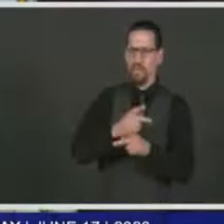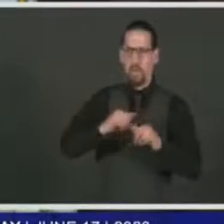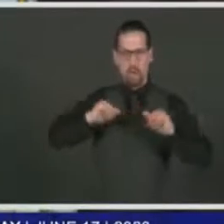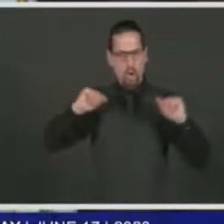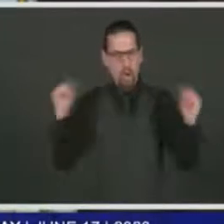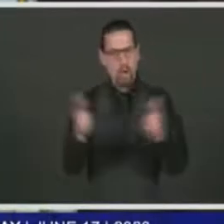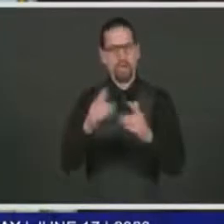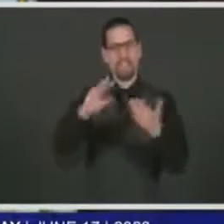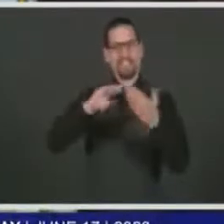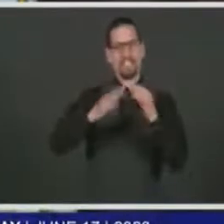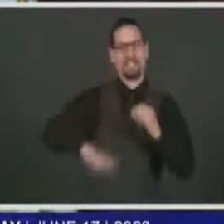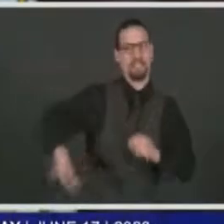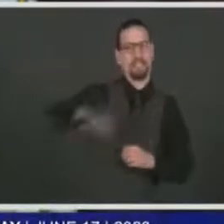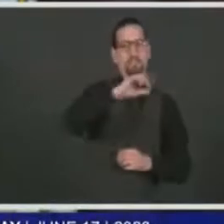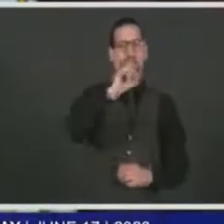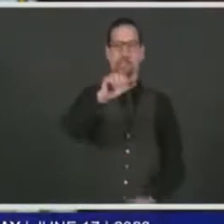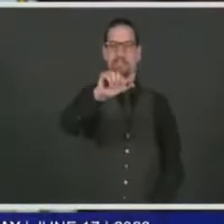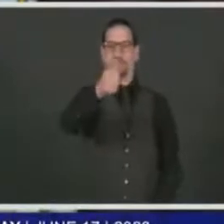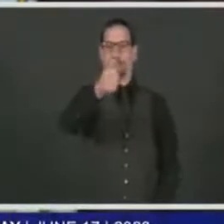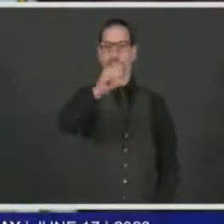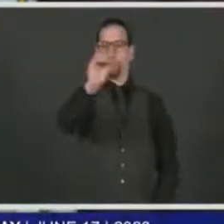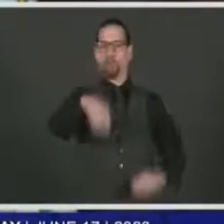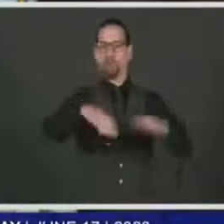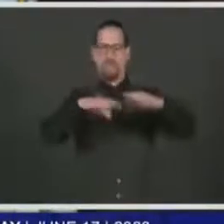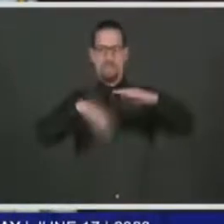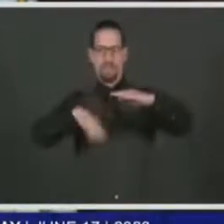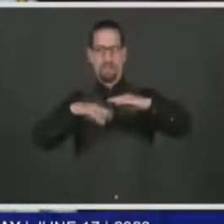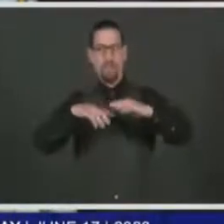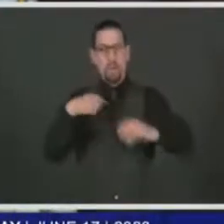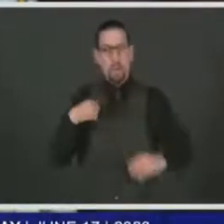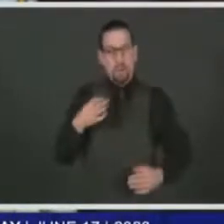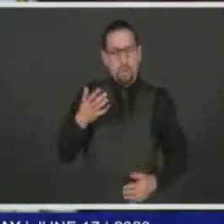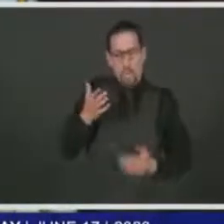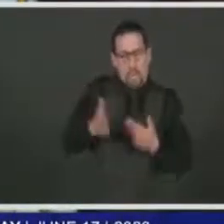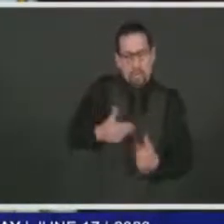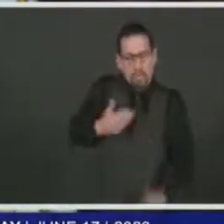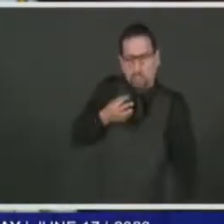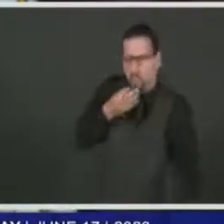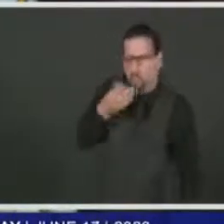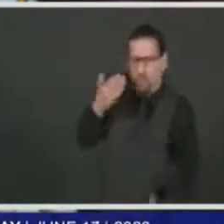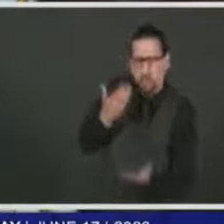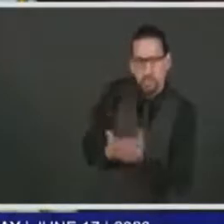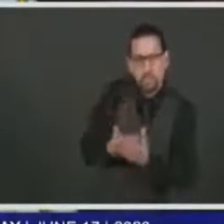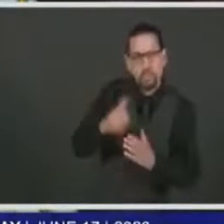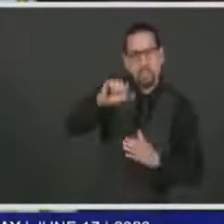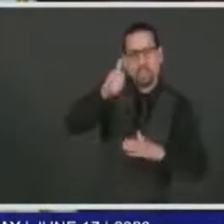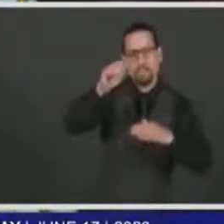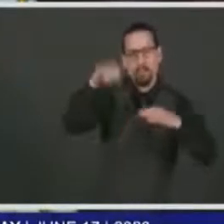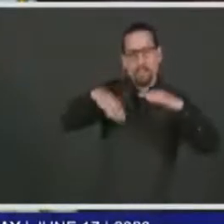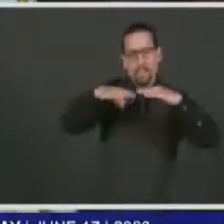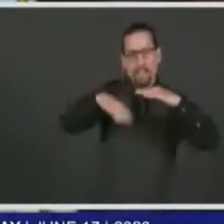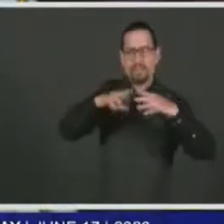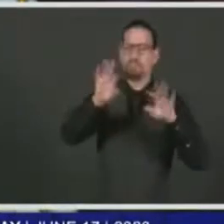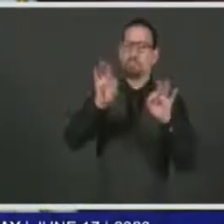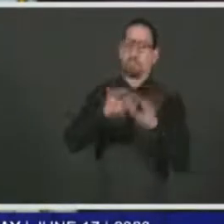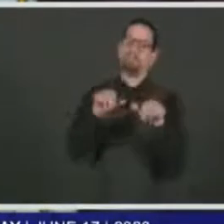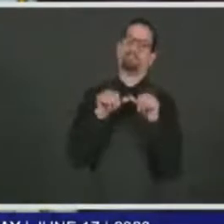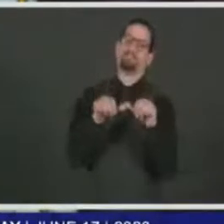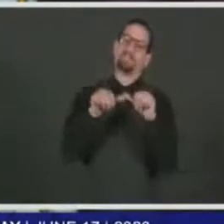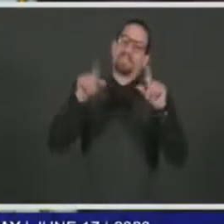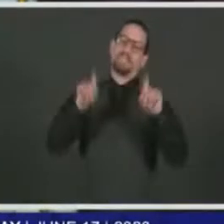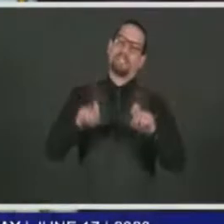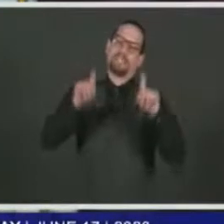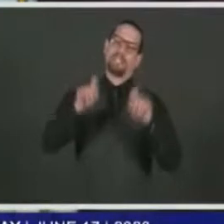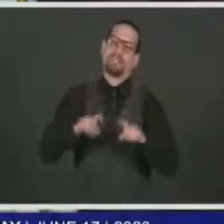there. We're there, and we have to stay there, and we have to drive it lower. Pawtucket, doing a great job in Pawtucket, has been steadily at or